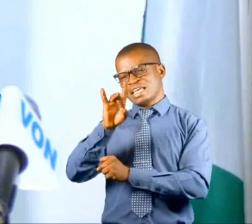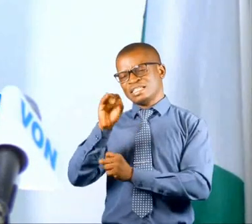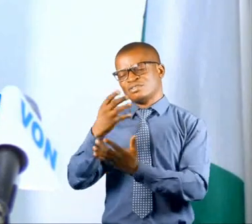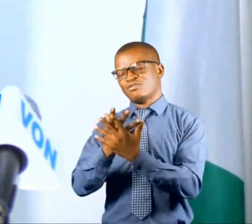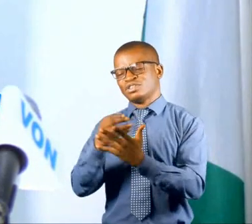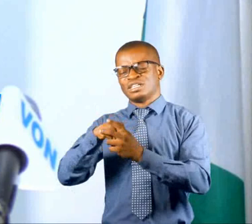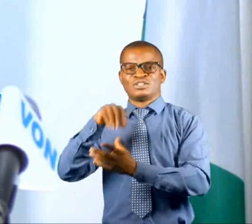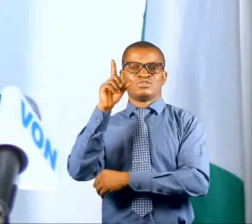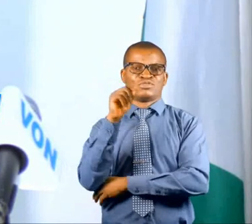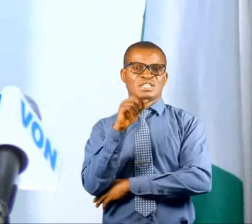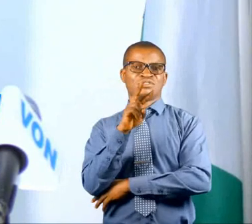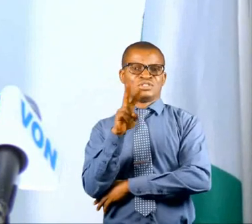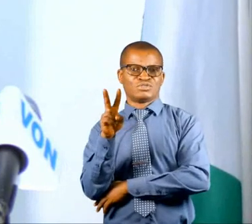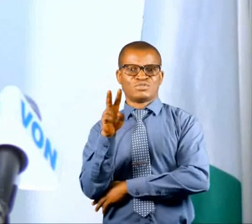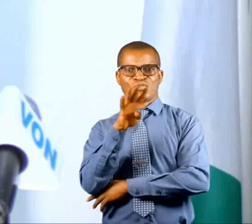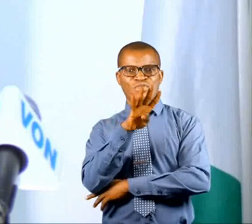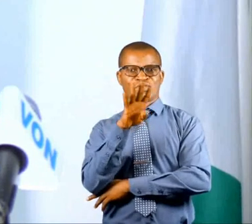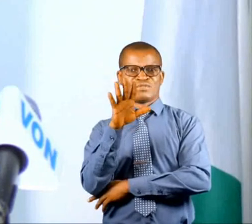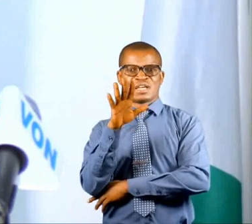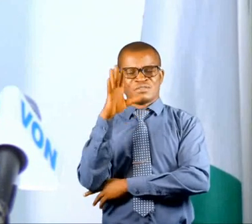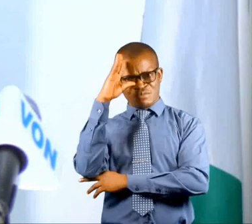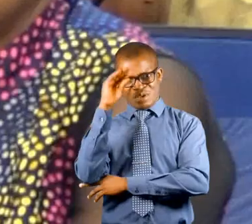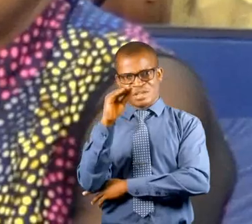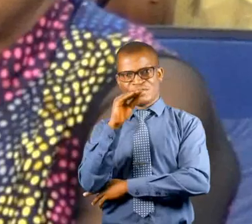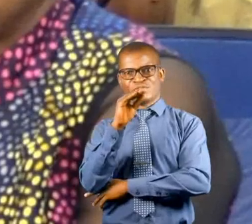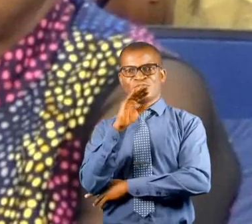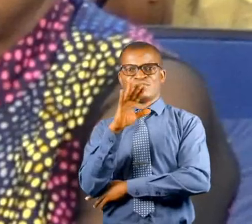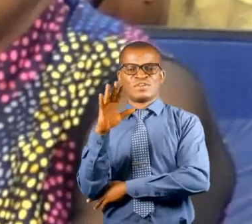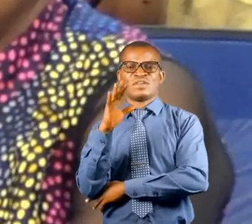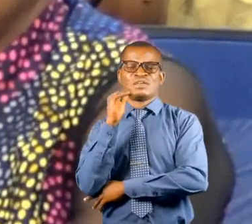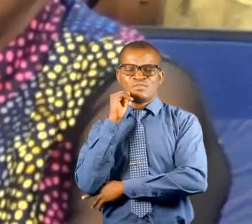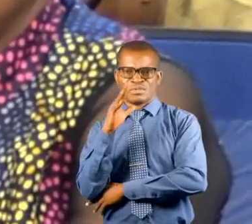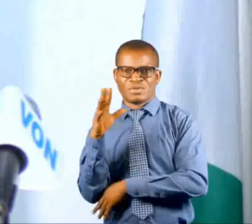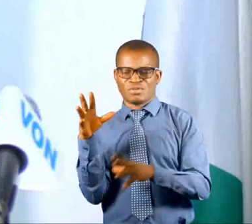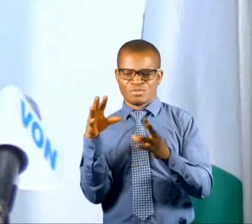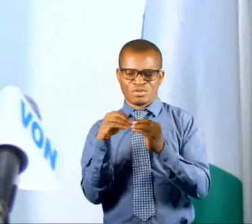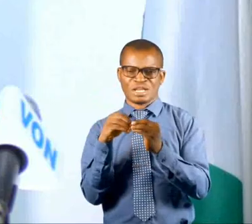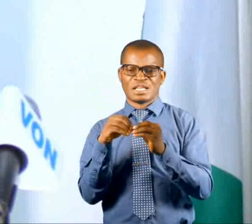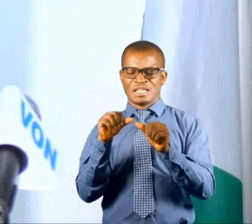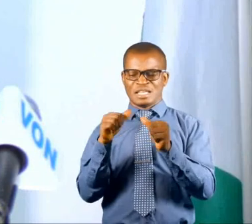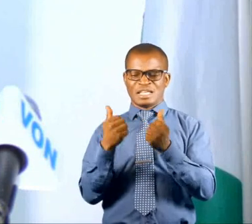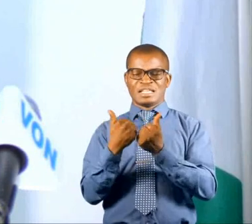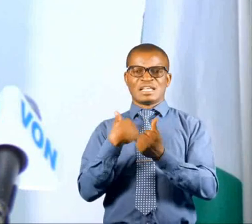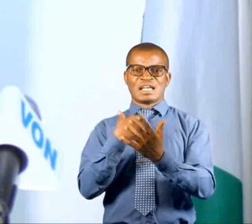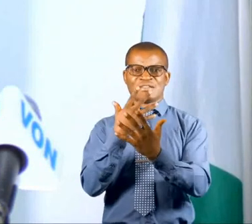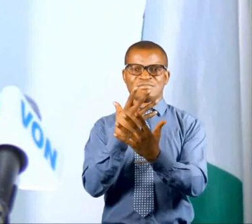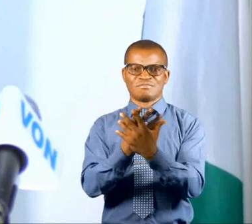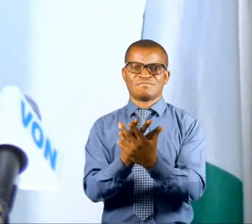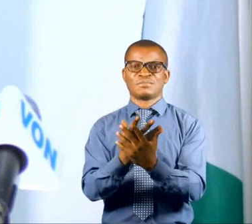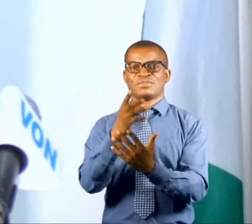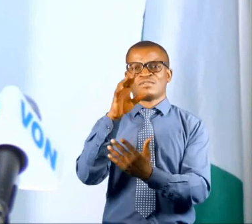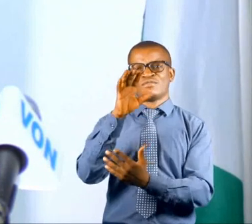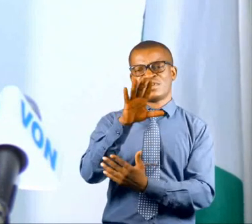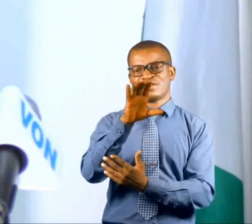80 convictions in 2022, 45 males and 35 females. And cumulatively, the agency